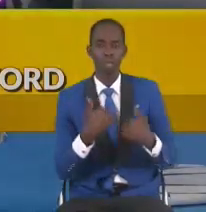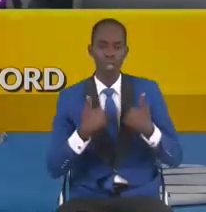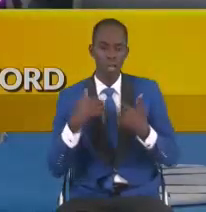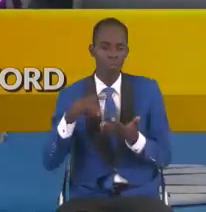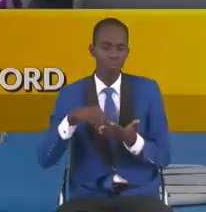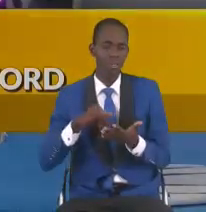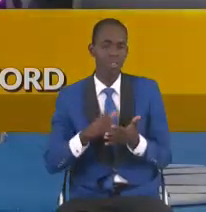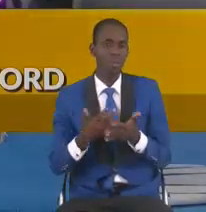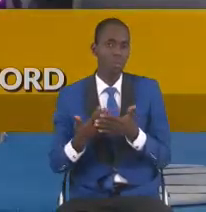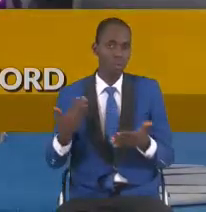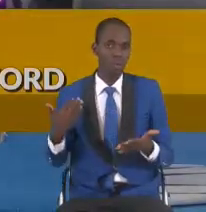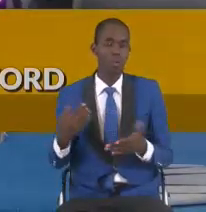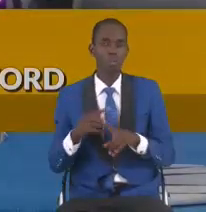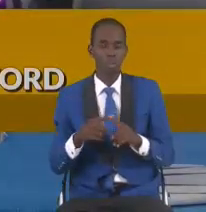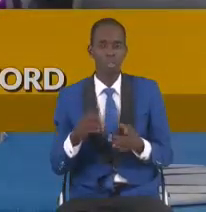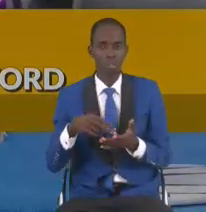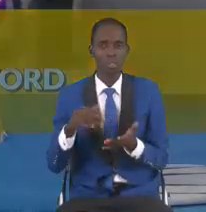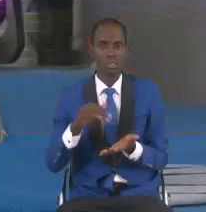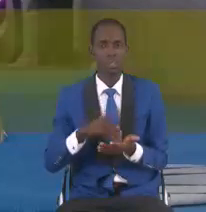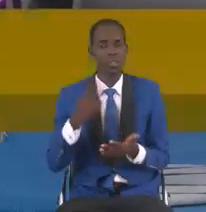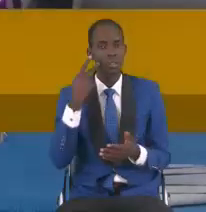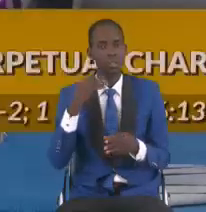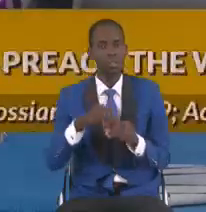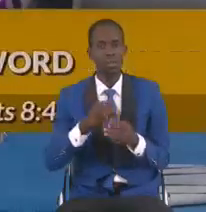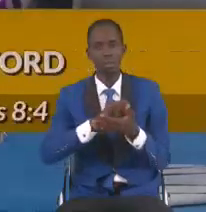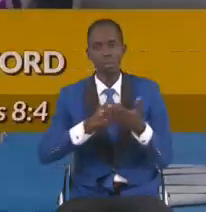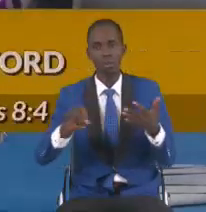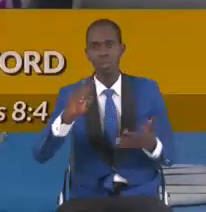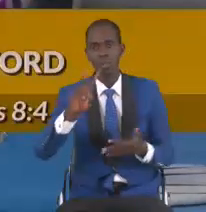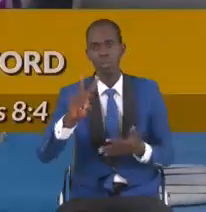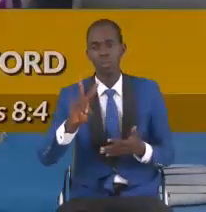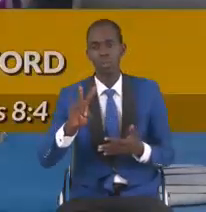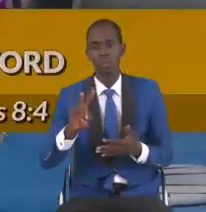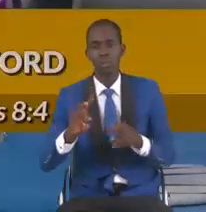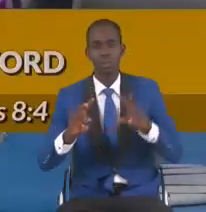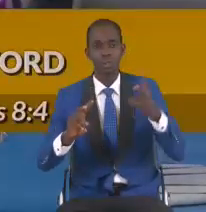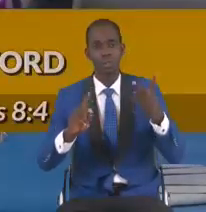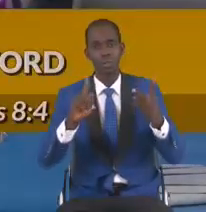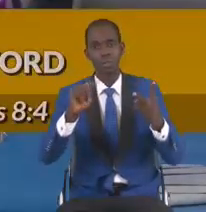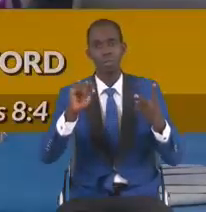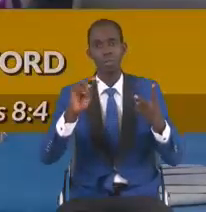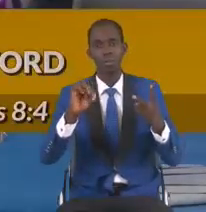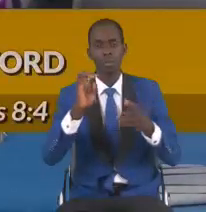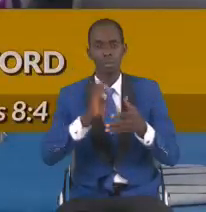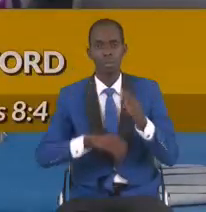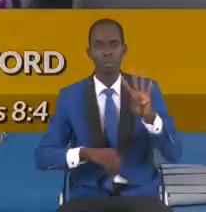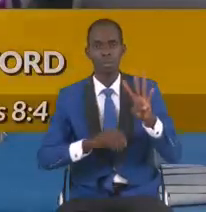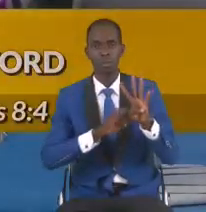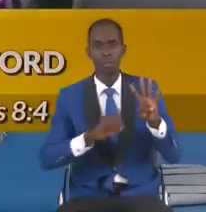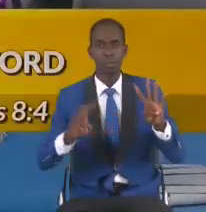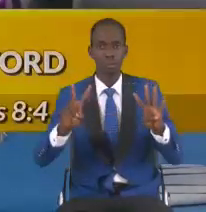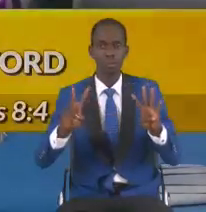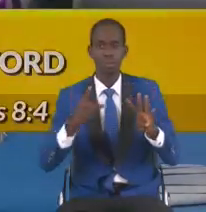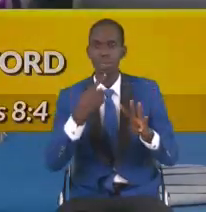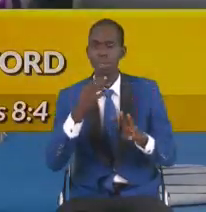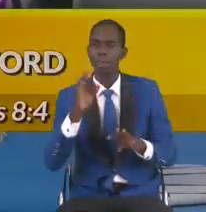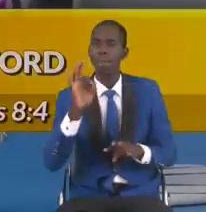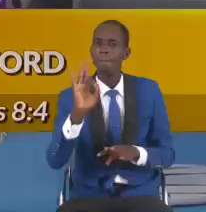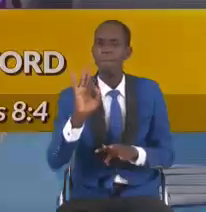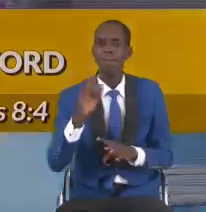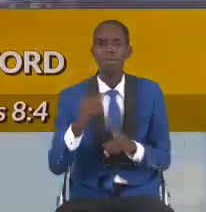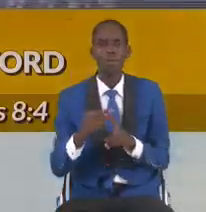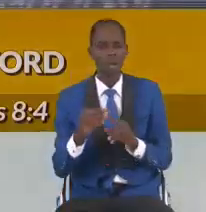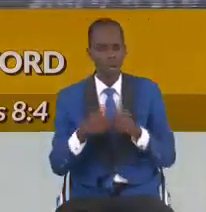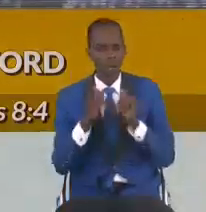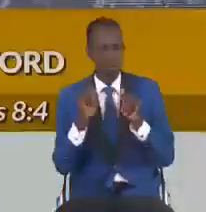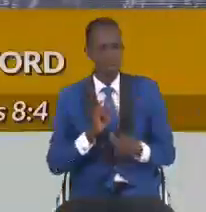let's look at verse 2. In verse 2, it says over there, preach the word. How can I preach the word? Number